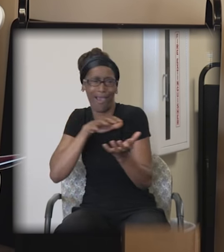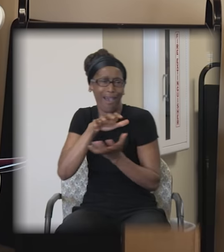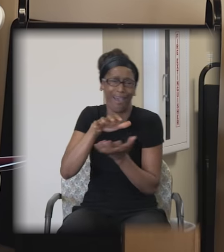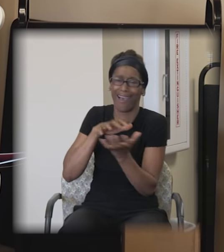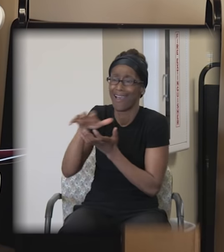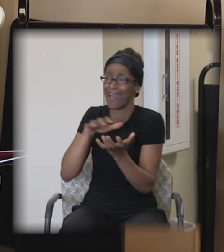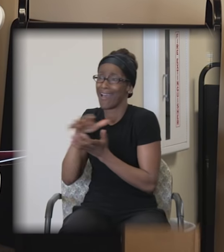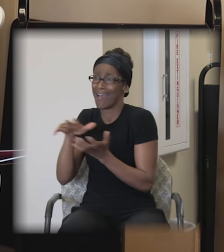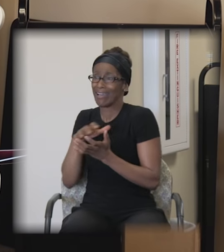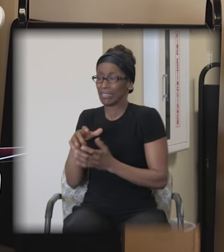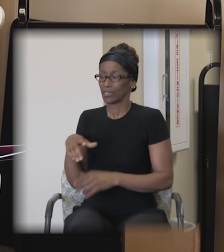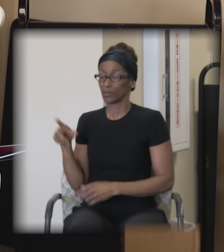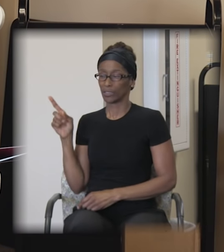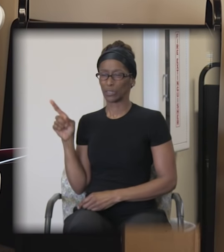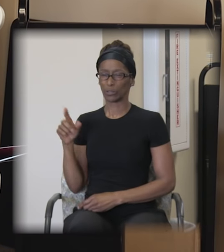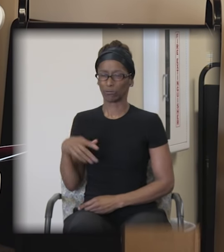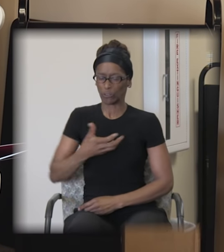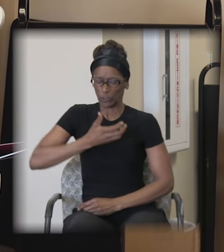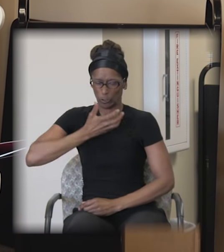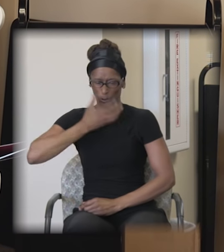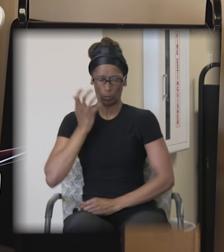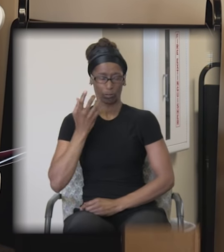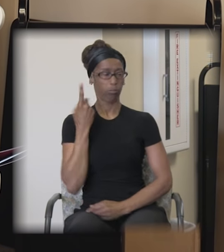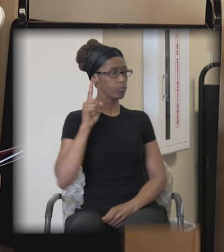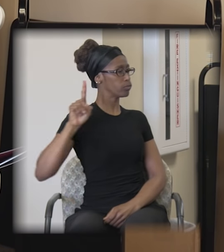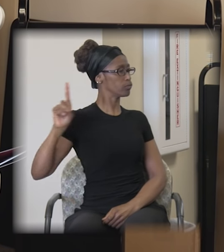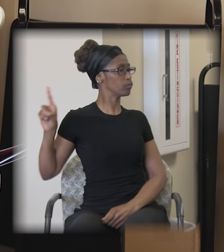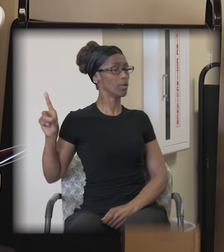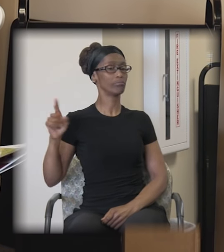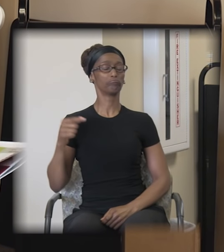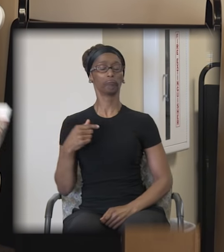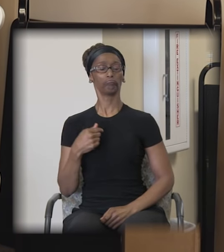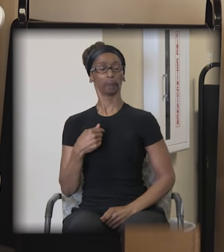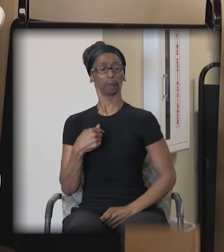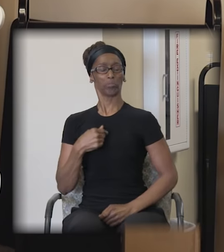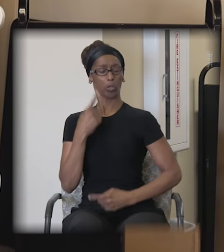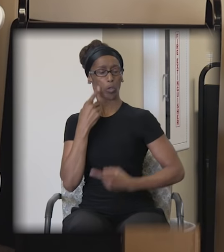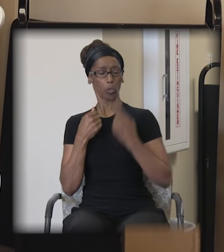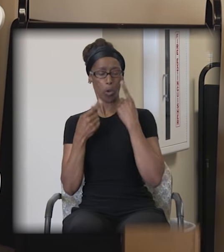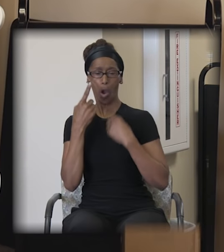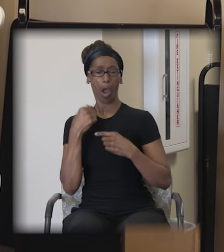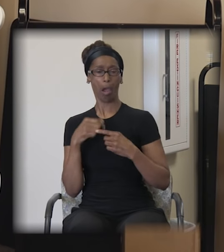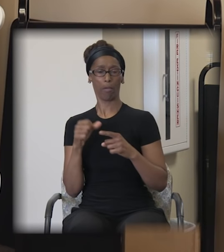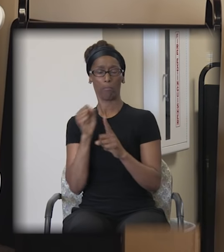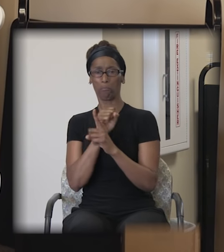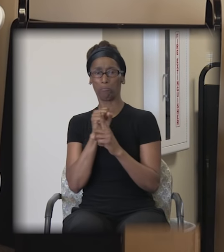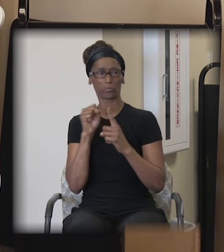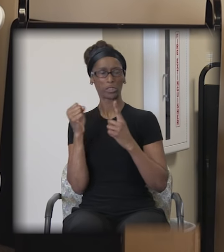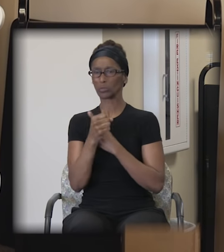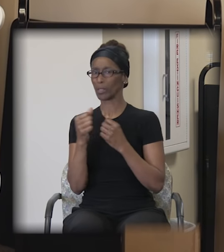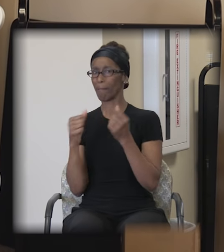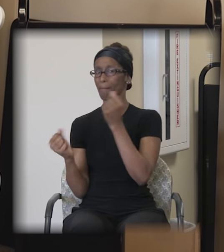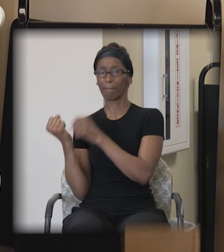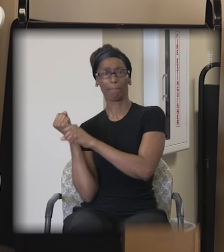William's face grew hot. He walked off quickly. He wasn't going to cry. Not about baseball, he told himself.